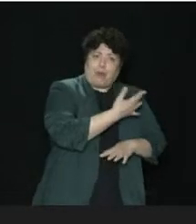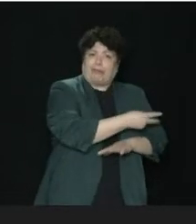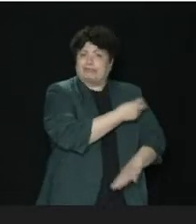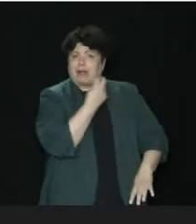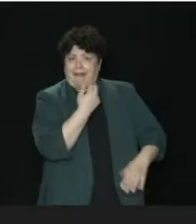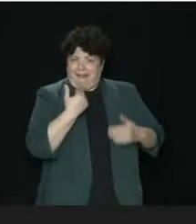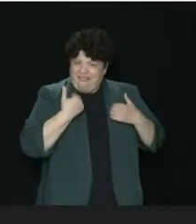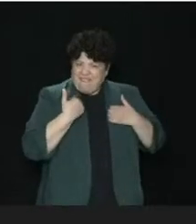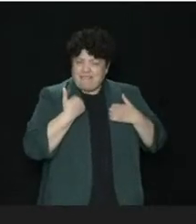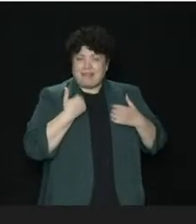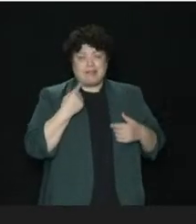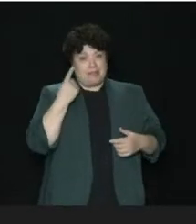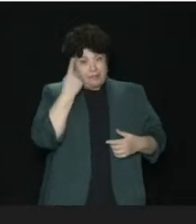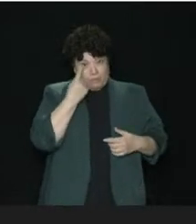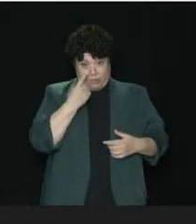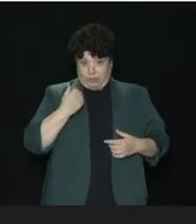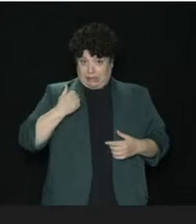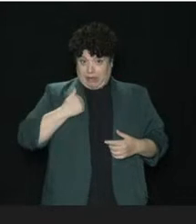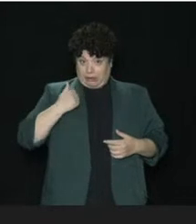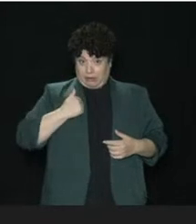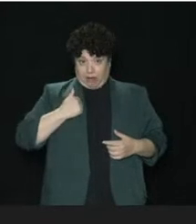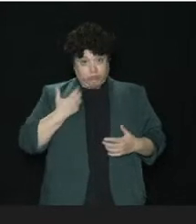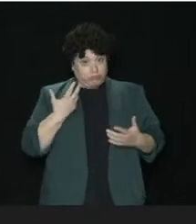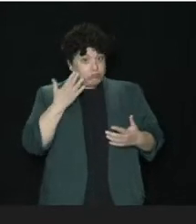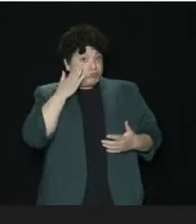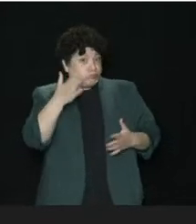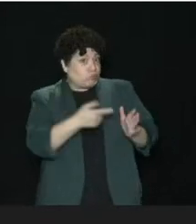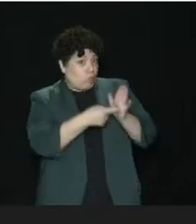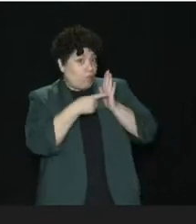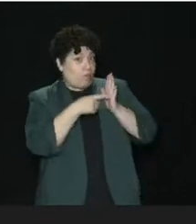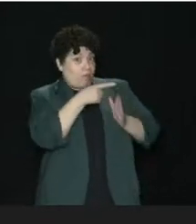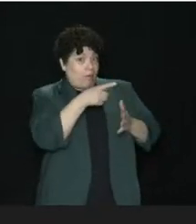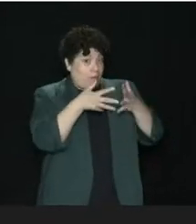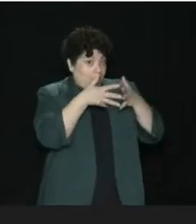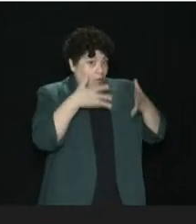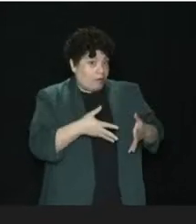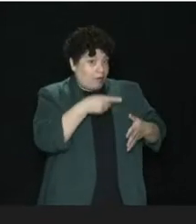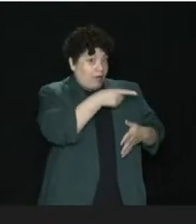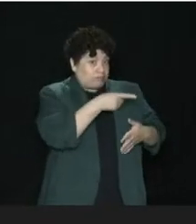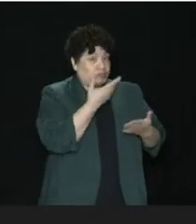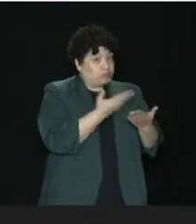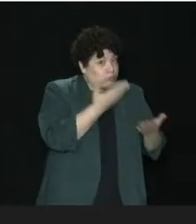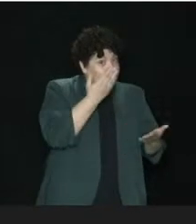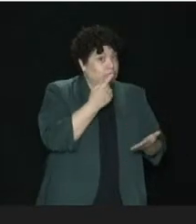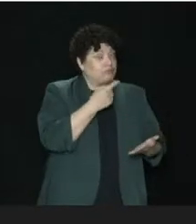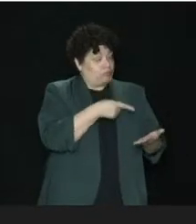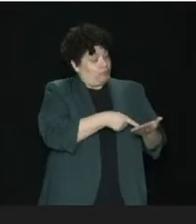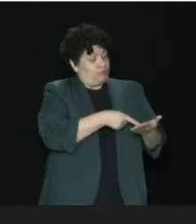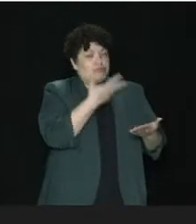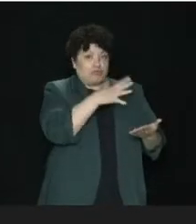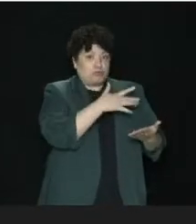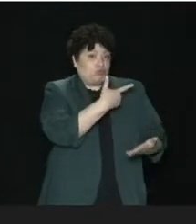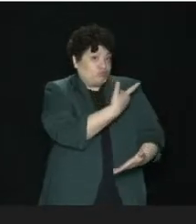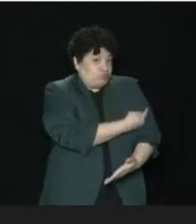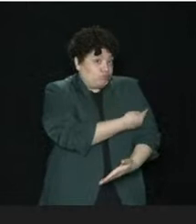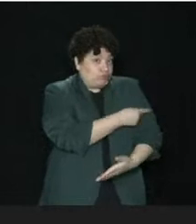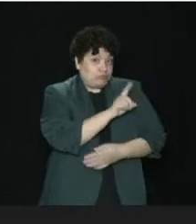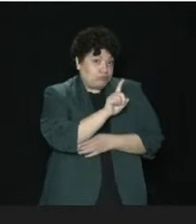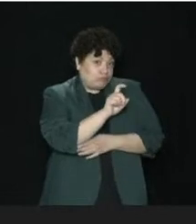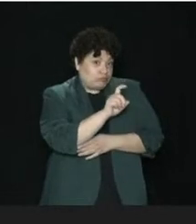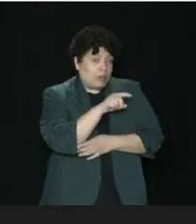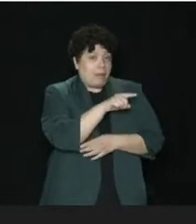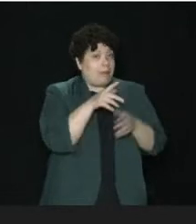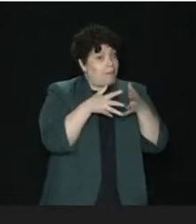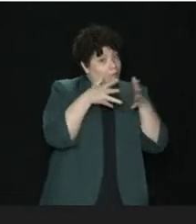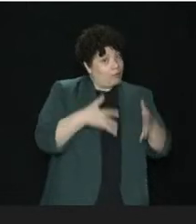Canada may require a proof of vaccination from Americans as they cross the border when the Americans are not going